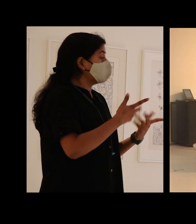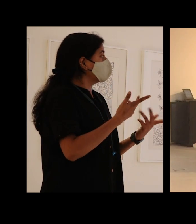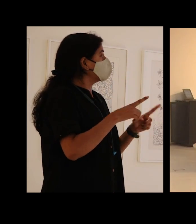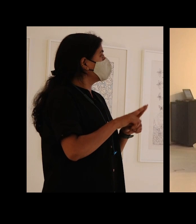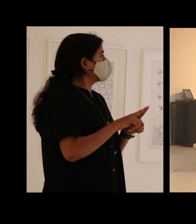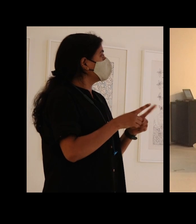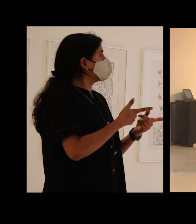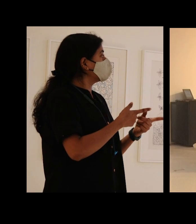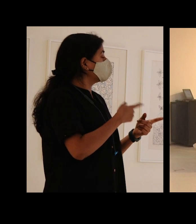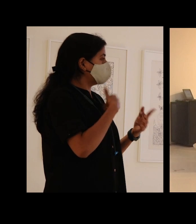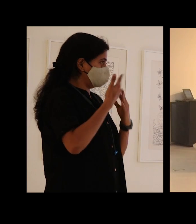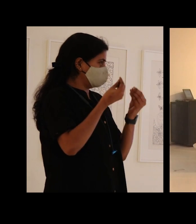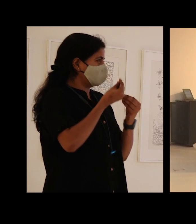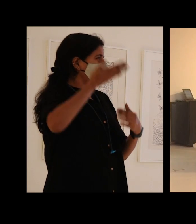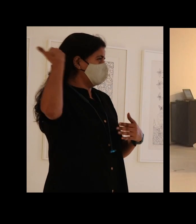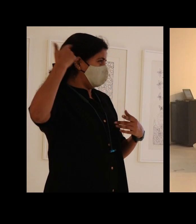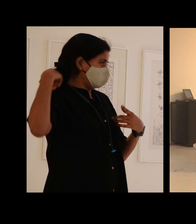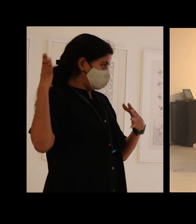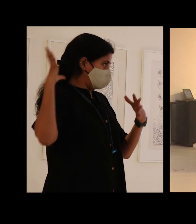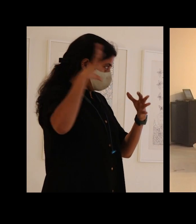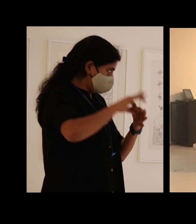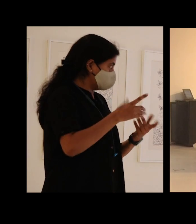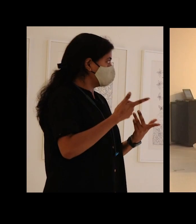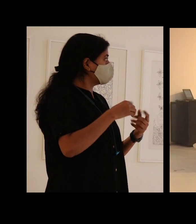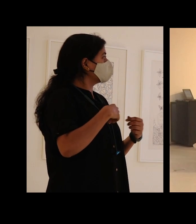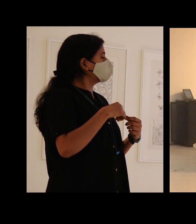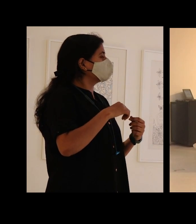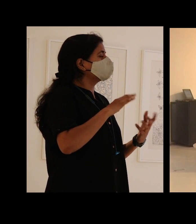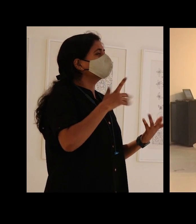recent past all around us, which is